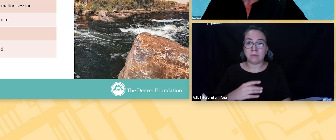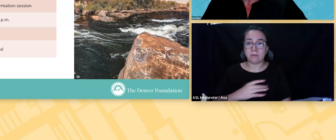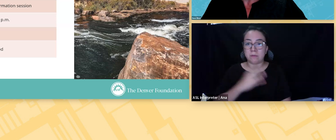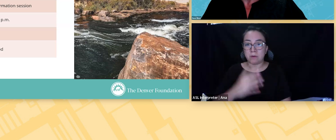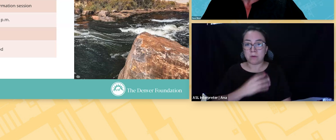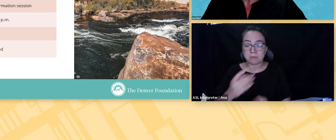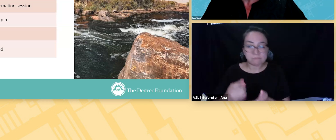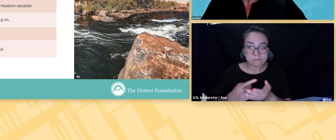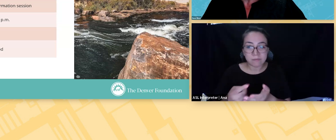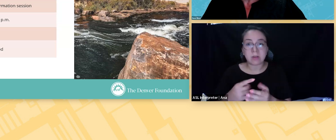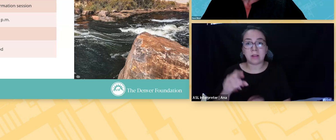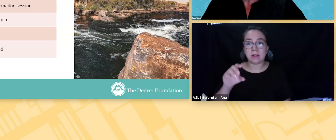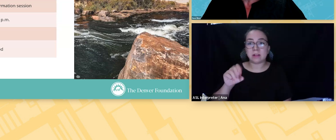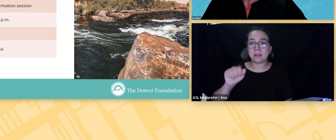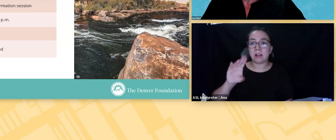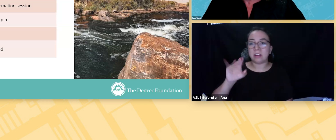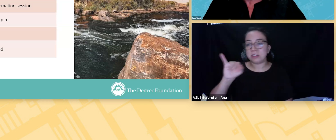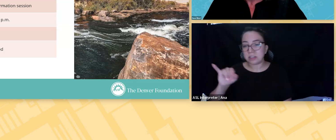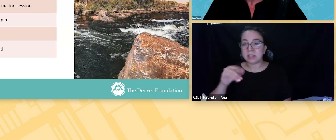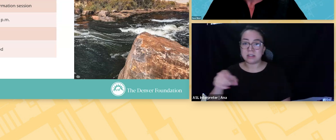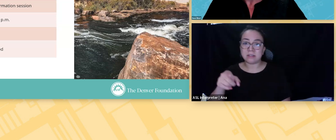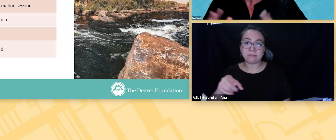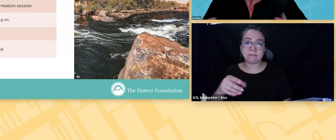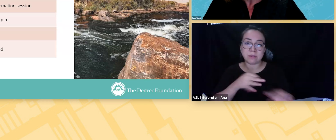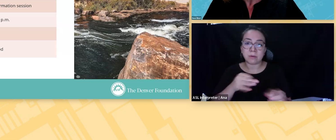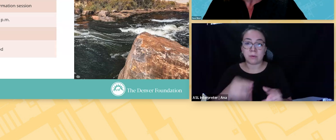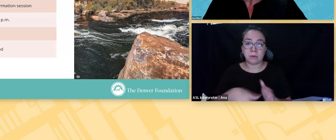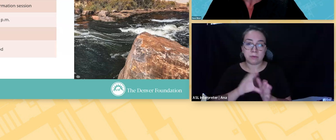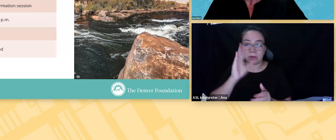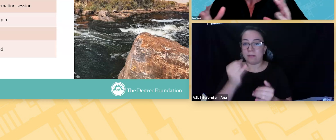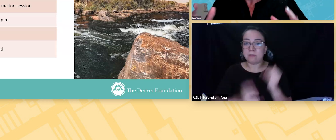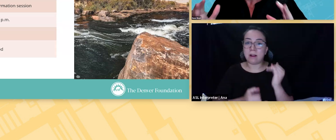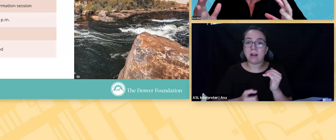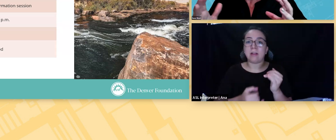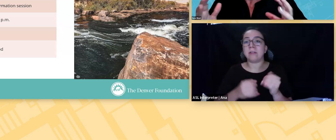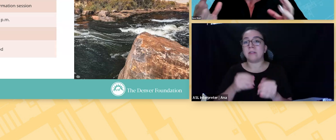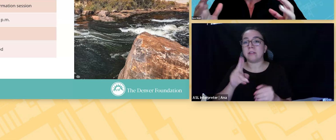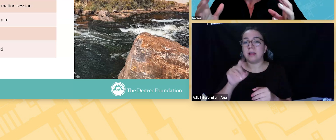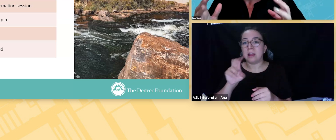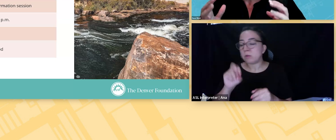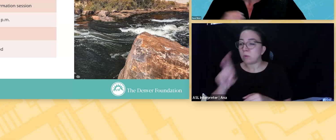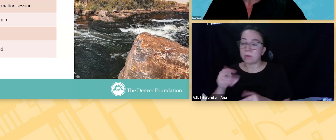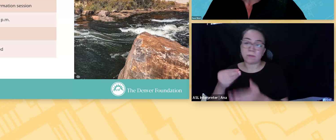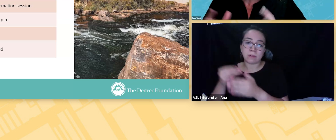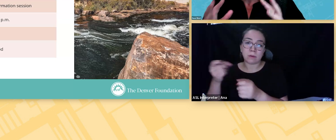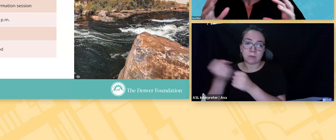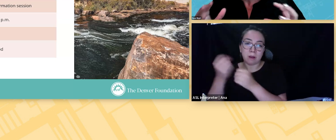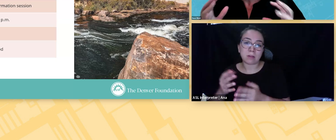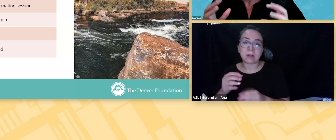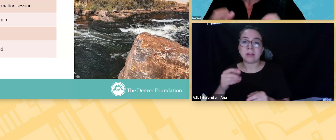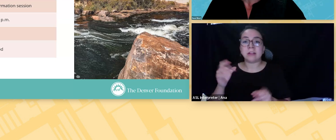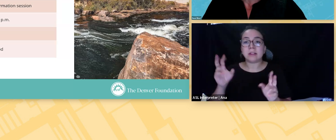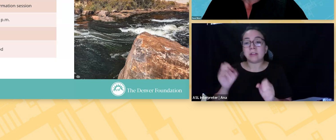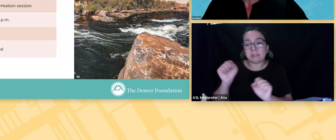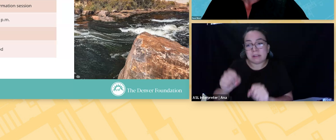diligence that Sachi was describing, where we review your 501c3 status or your fiscal sponsor. We make sure that you're technically able to